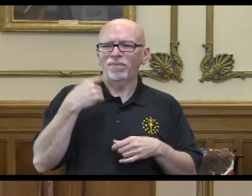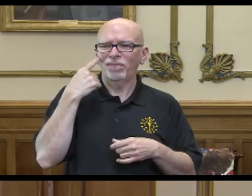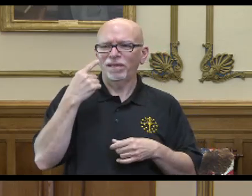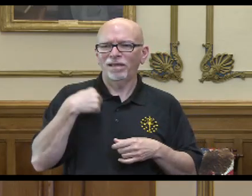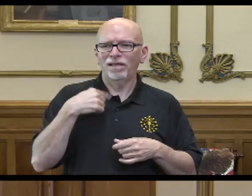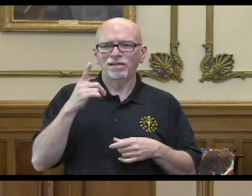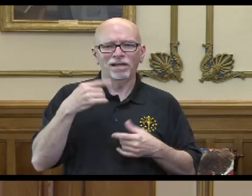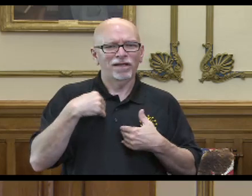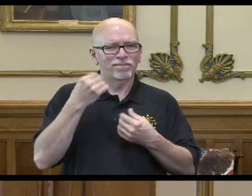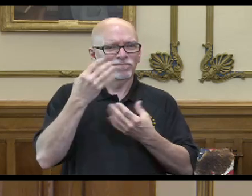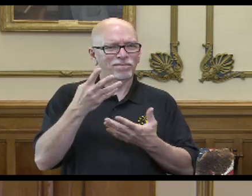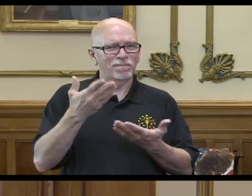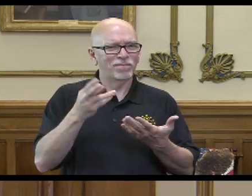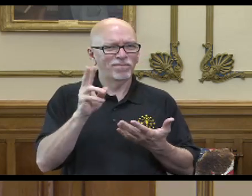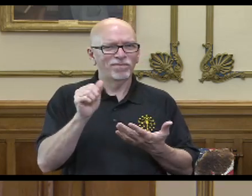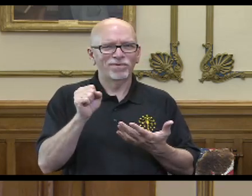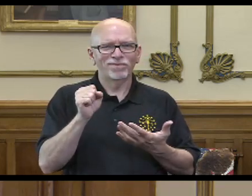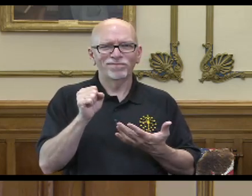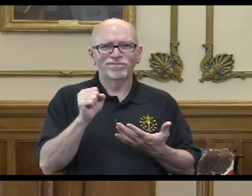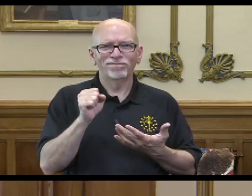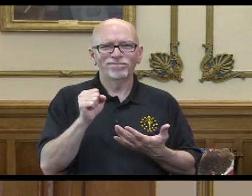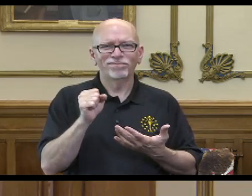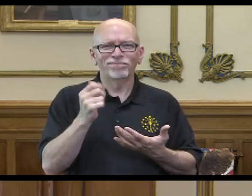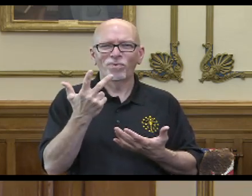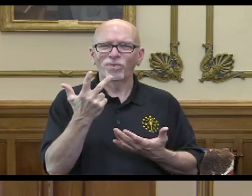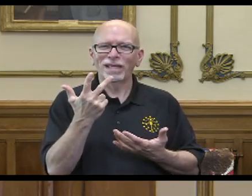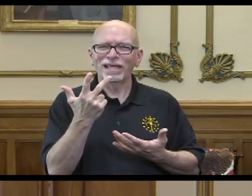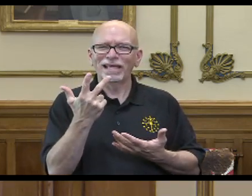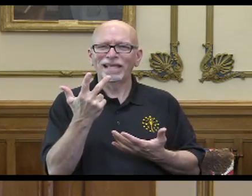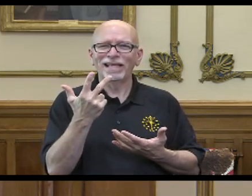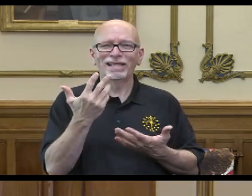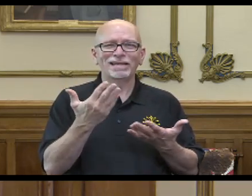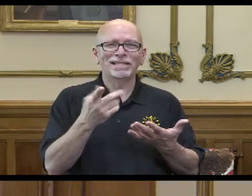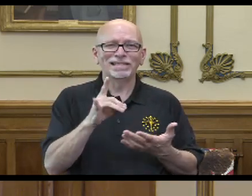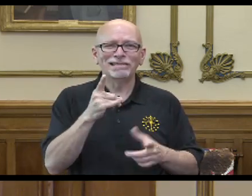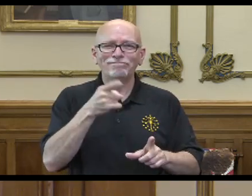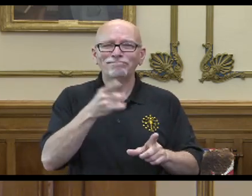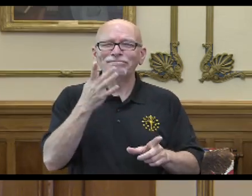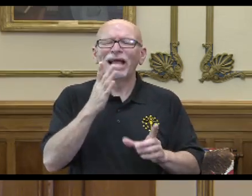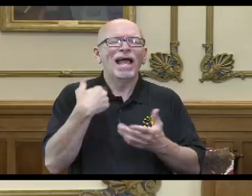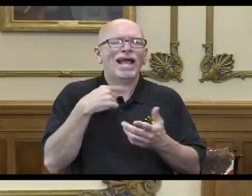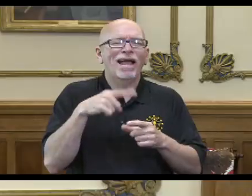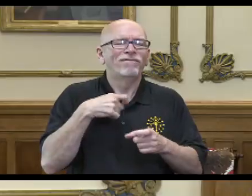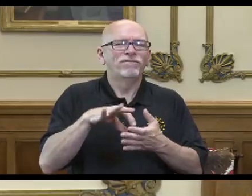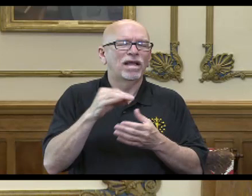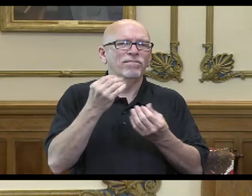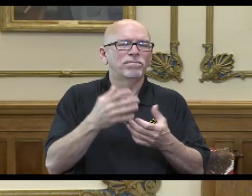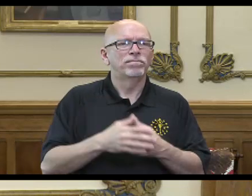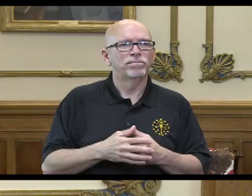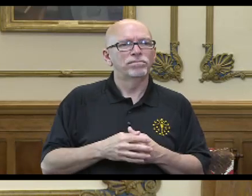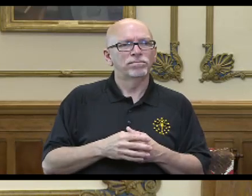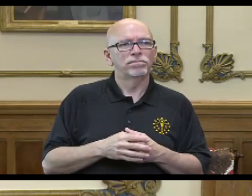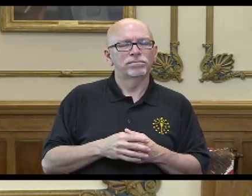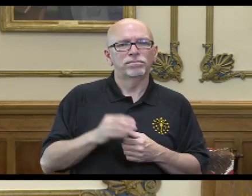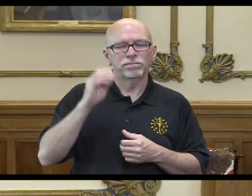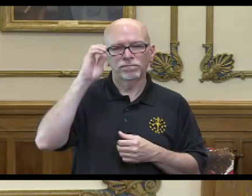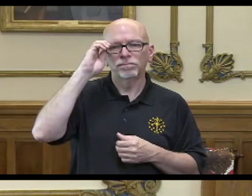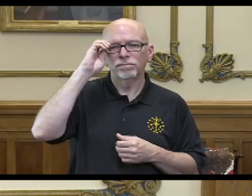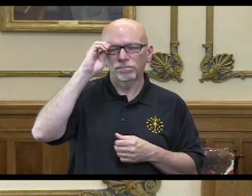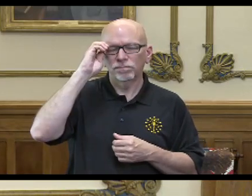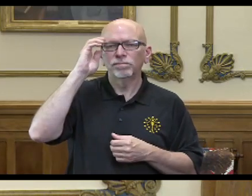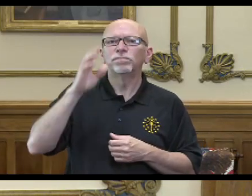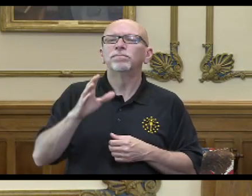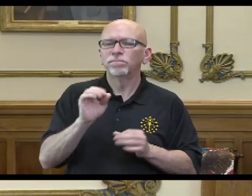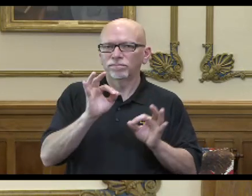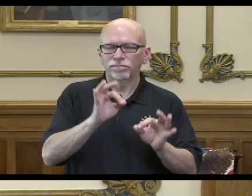that information, it was 3 or so, but we can get that information. Your second question? And then, sorry.